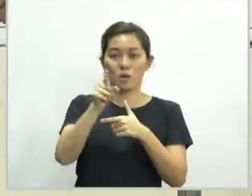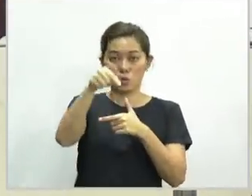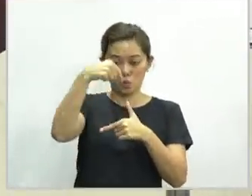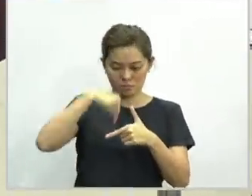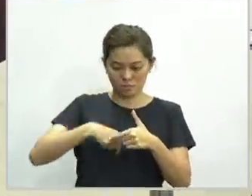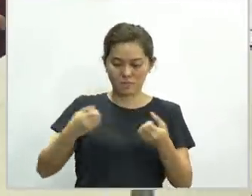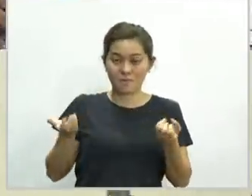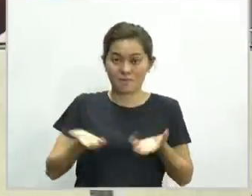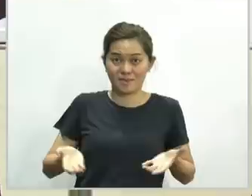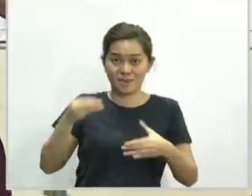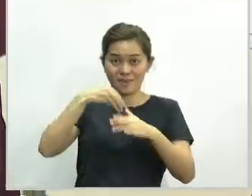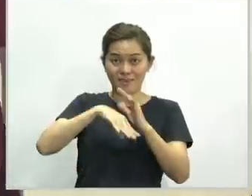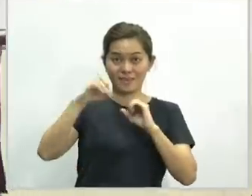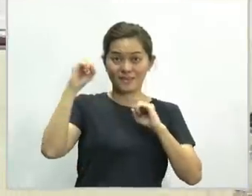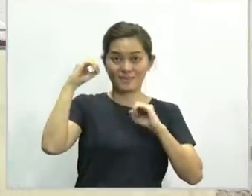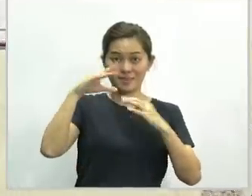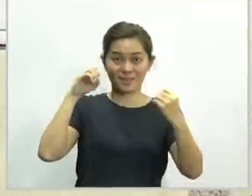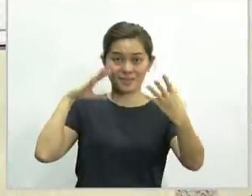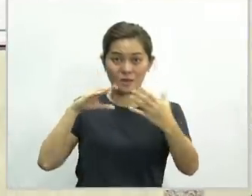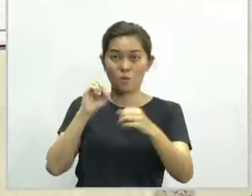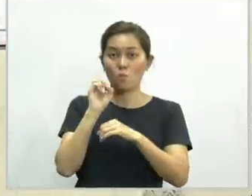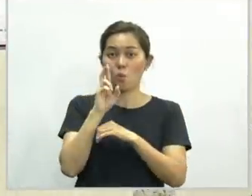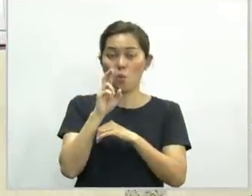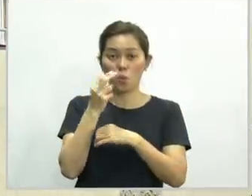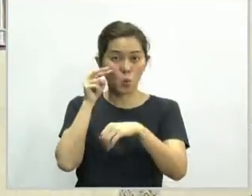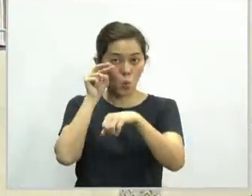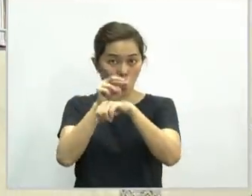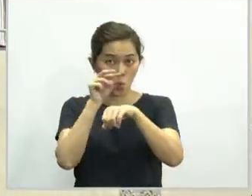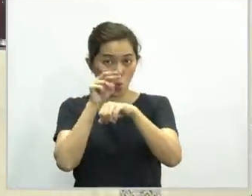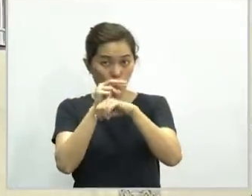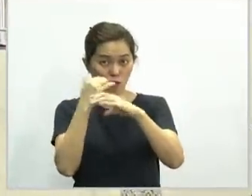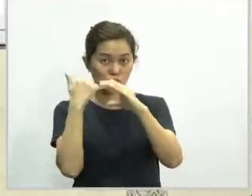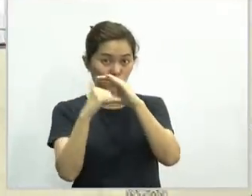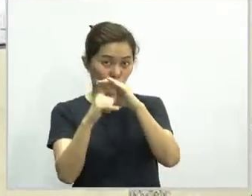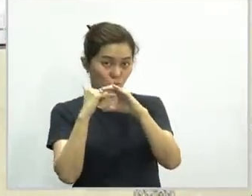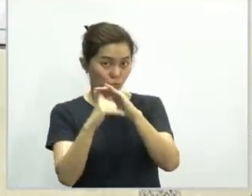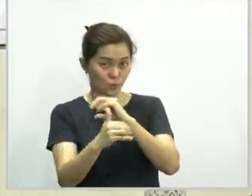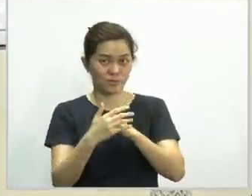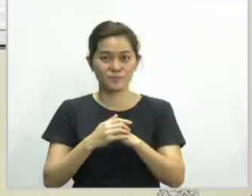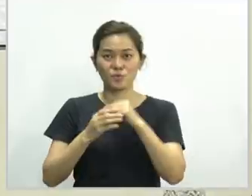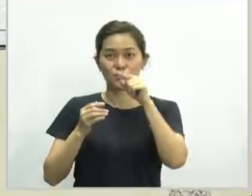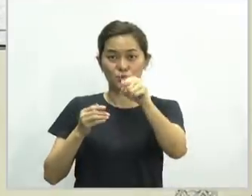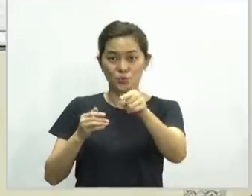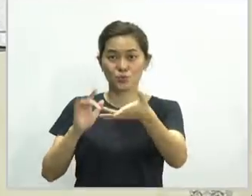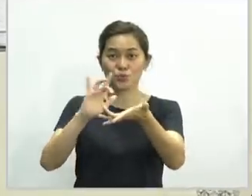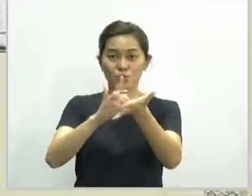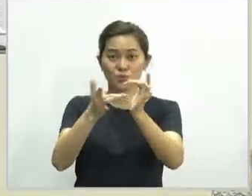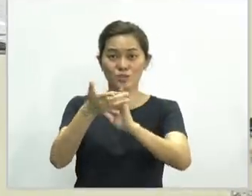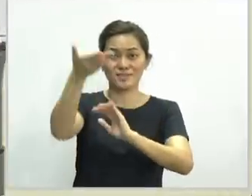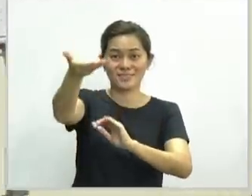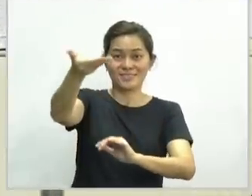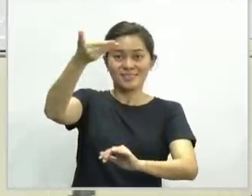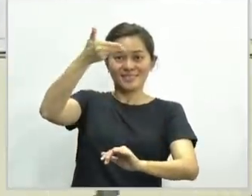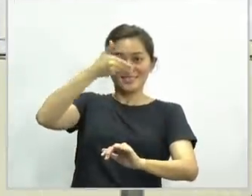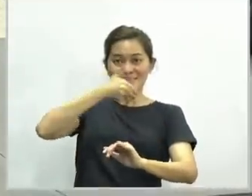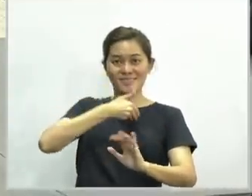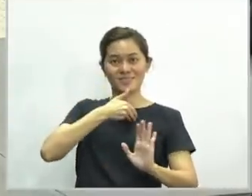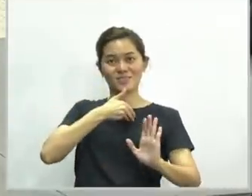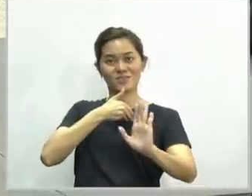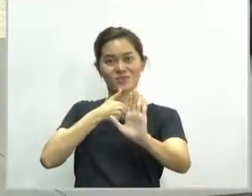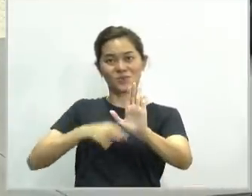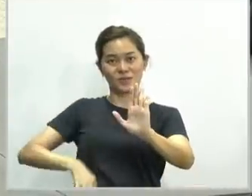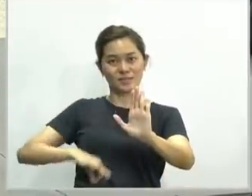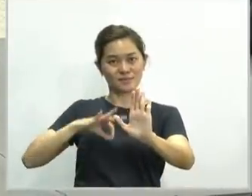stadium or you're watching on live stream, you will invite Jesus into your